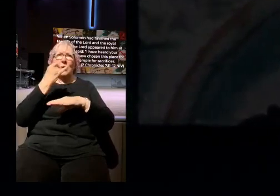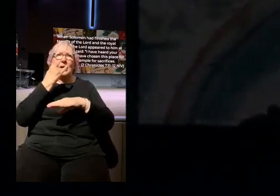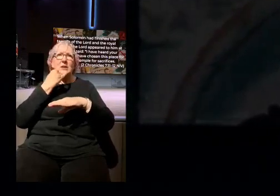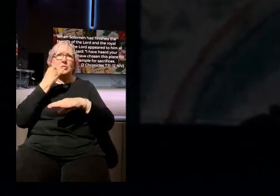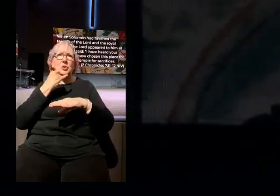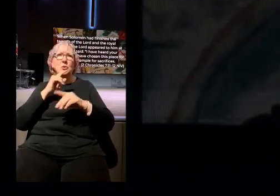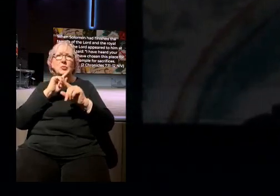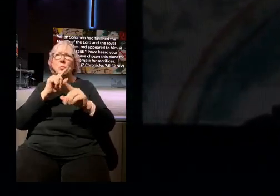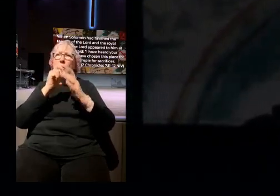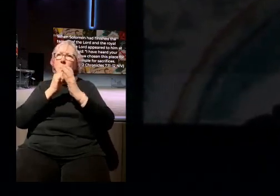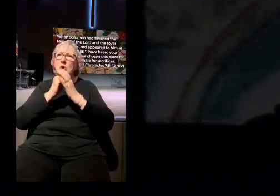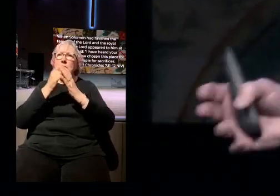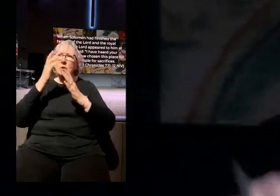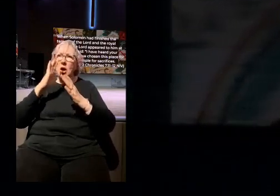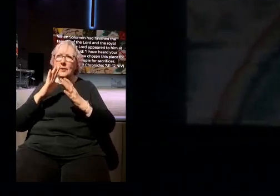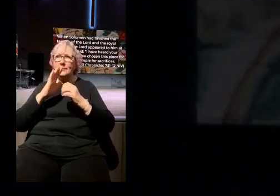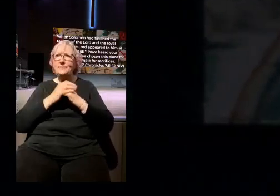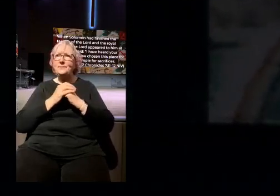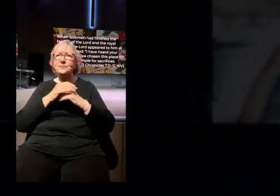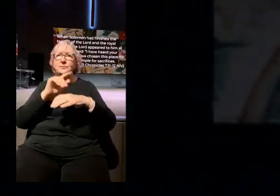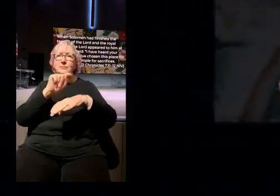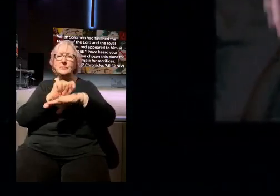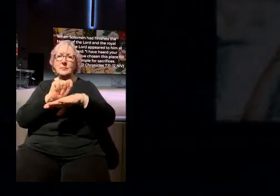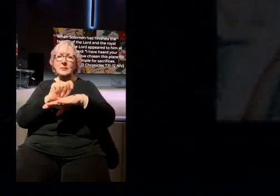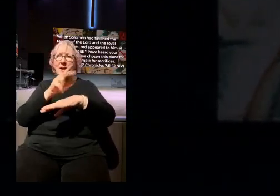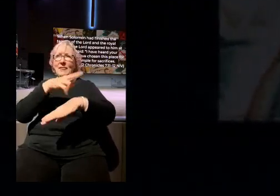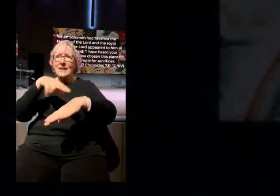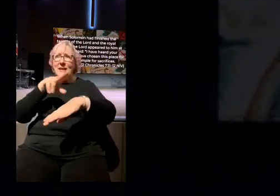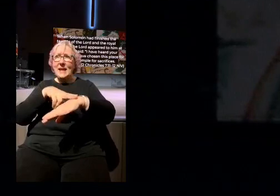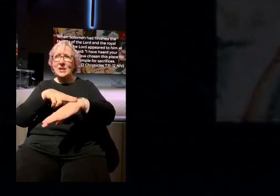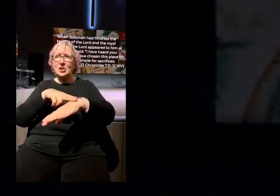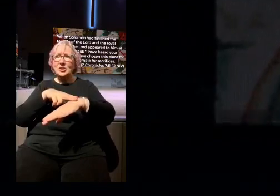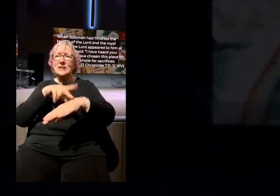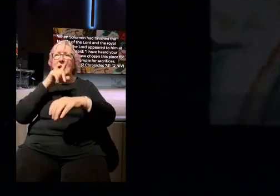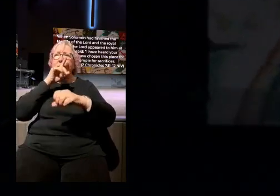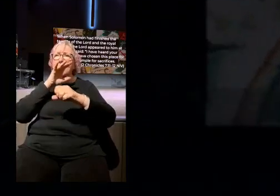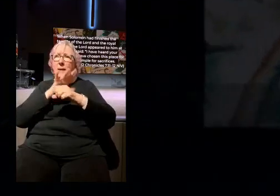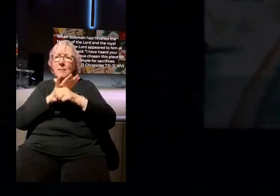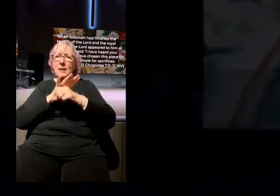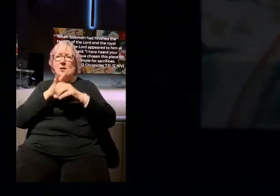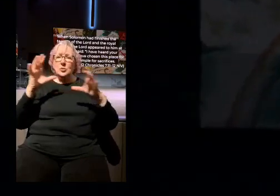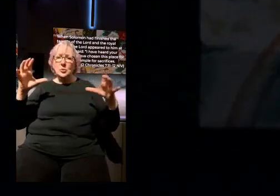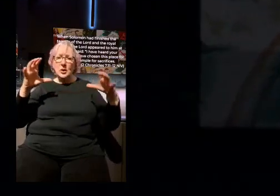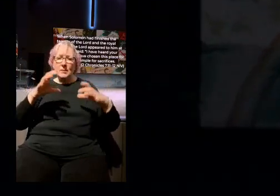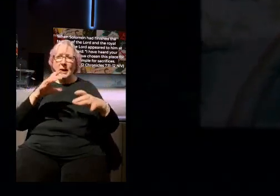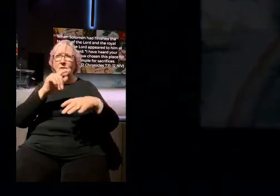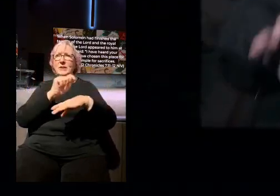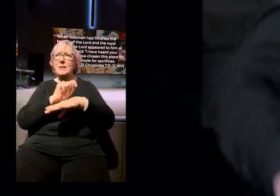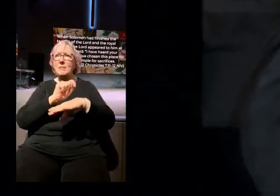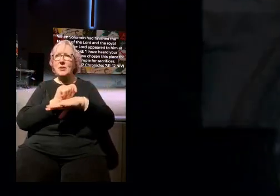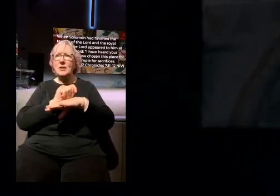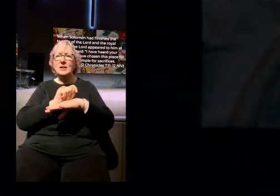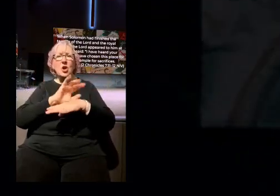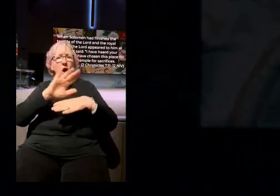the temple, the nation's commitment to come together at the temple. It's all for